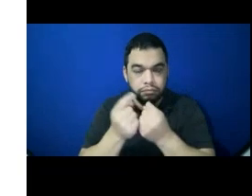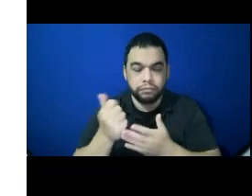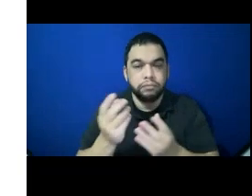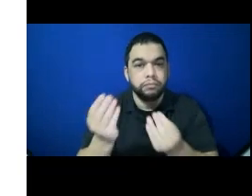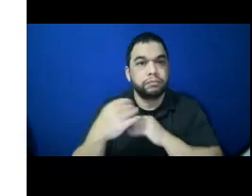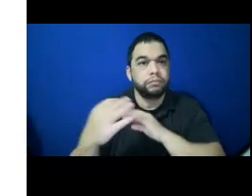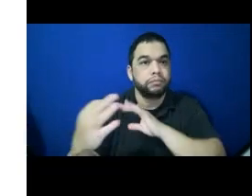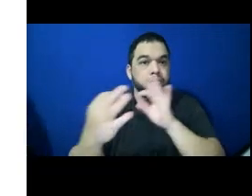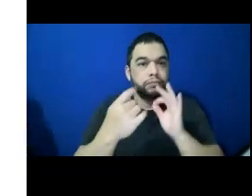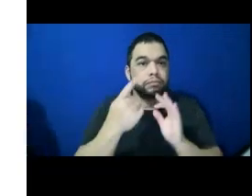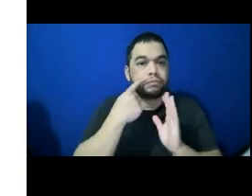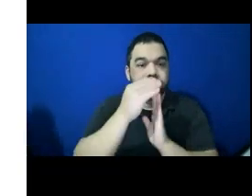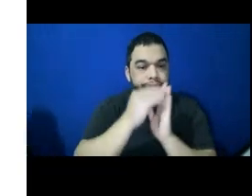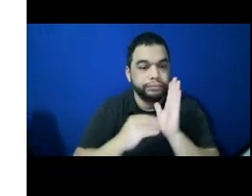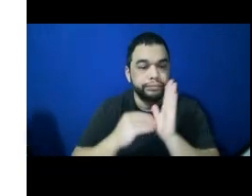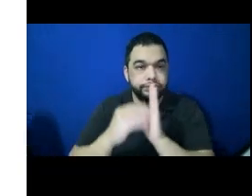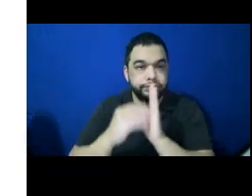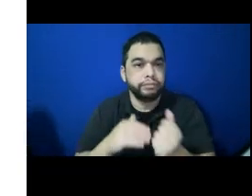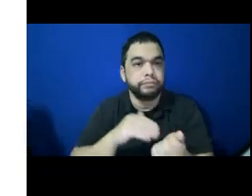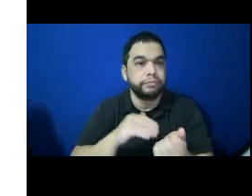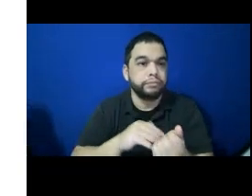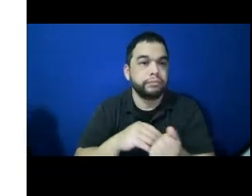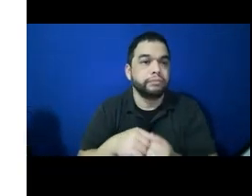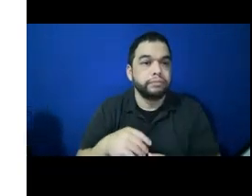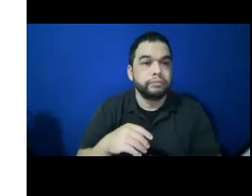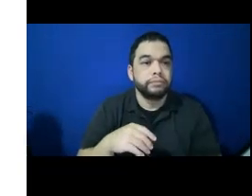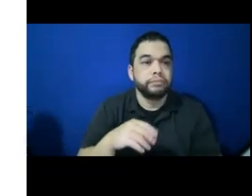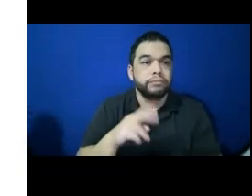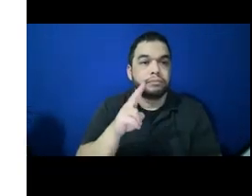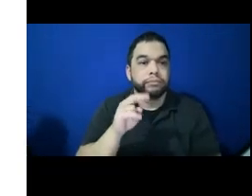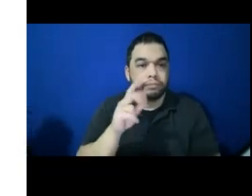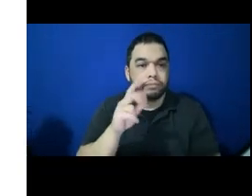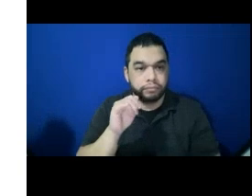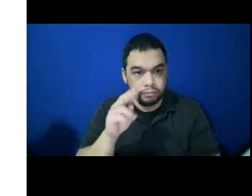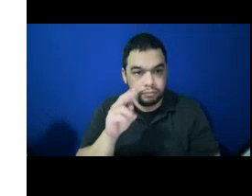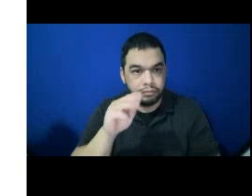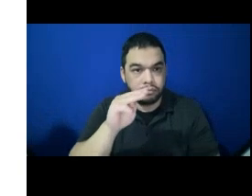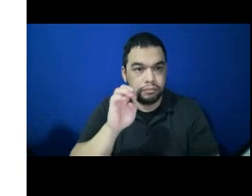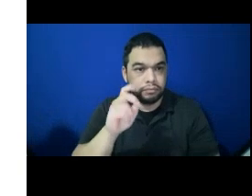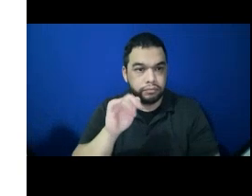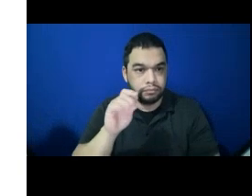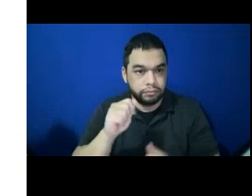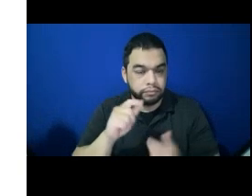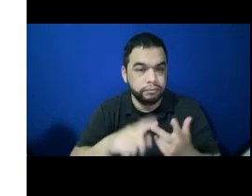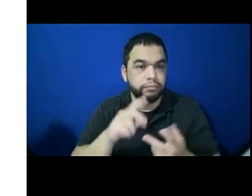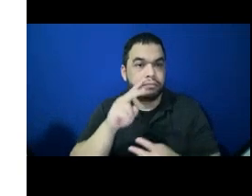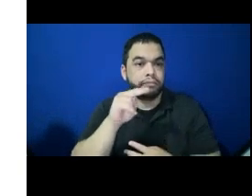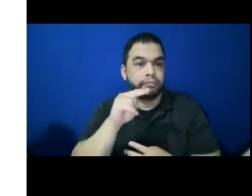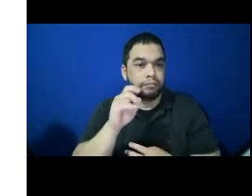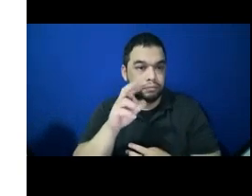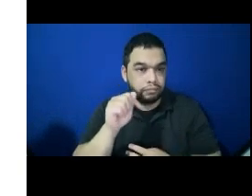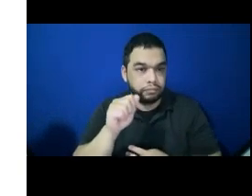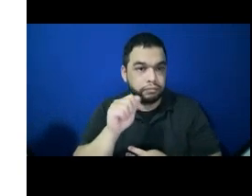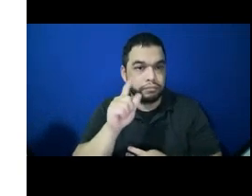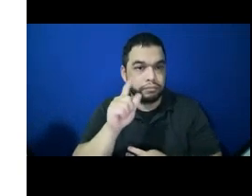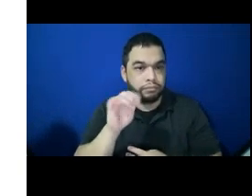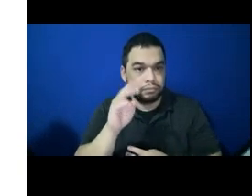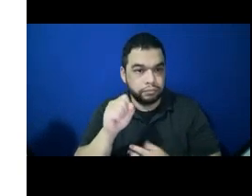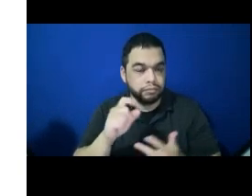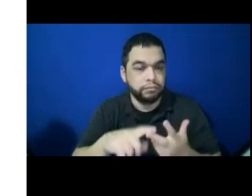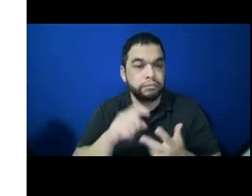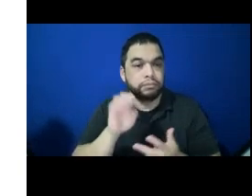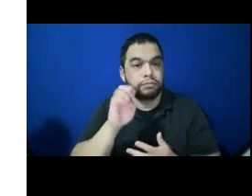Viviana Medina, Dr. Nora Alvarez, Eva Holubczynski, former coordinator for the Club Hub,